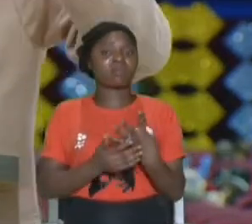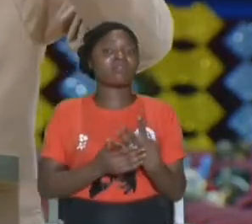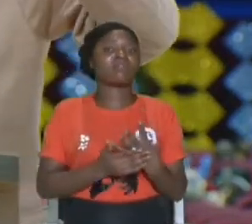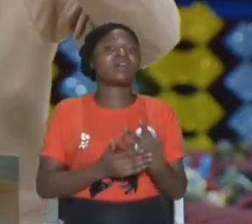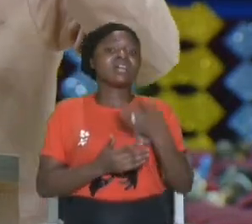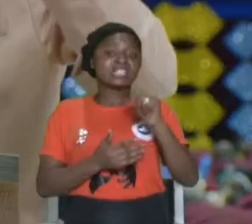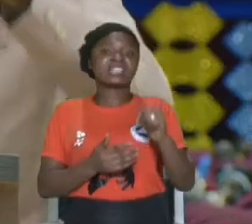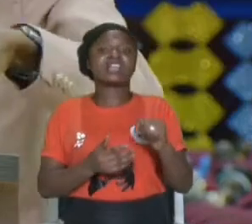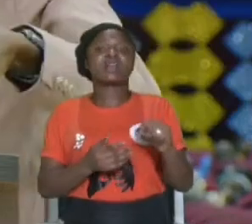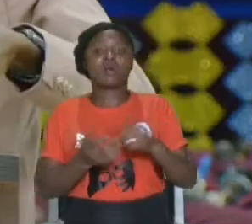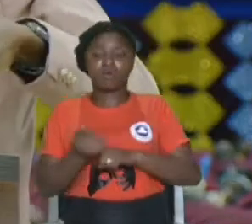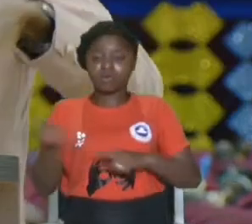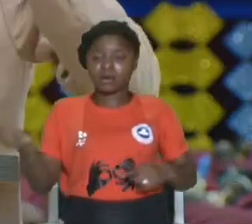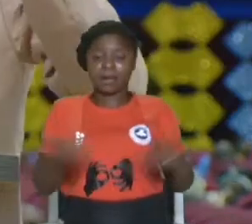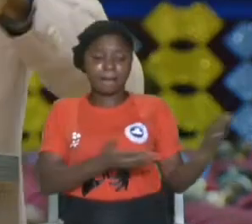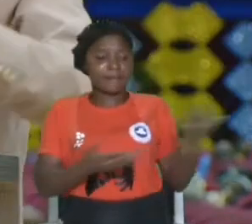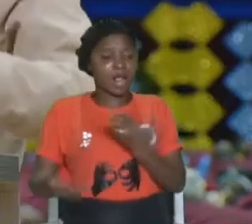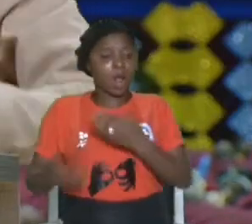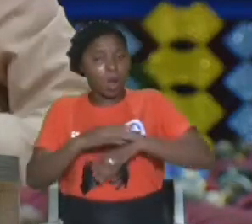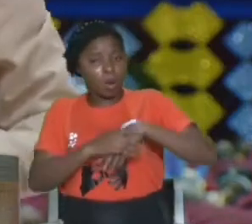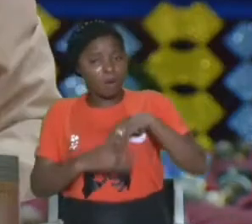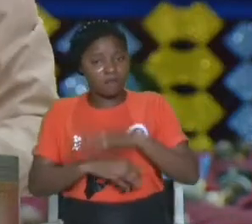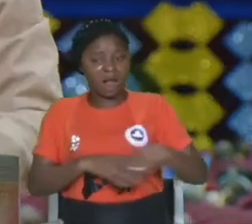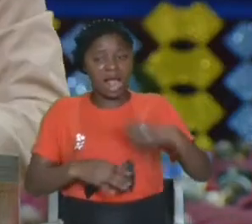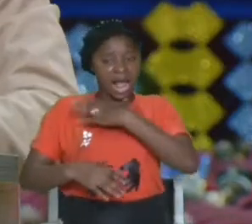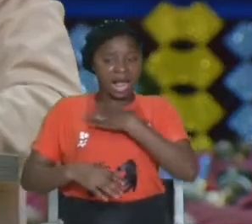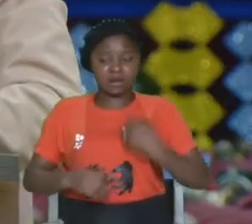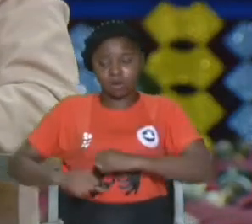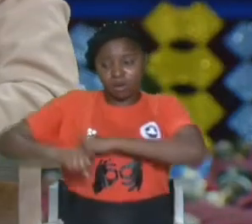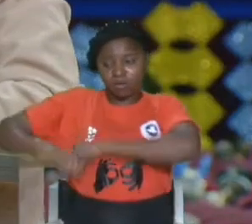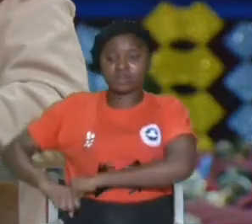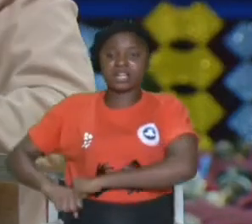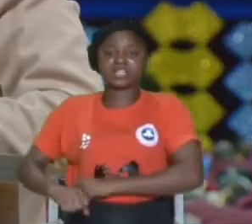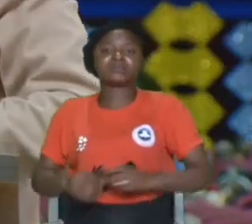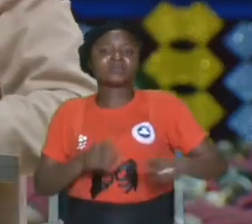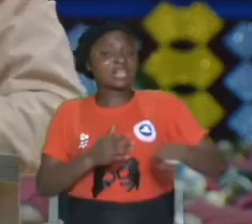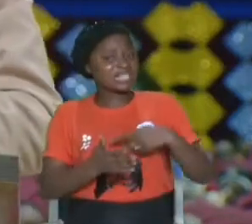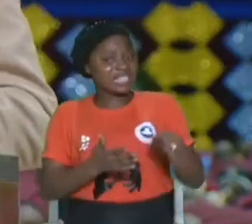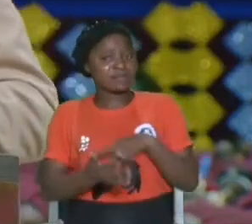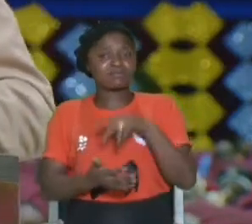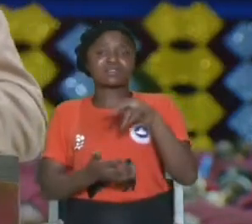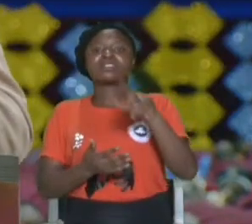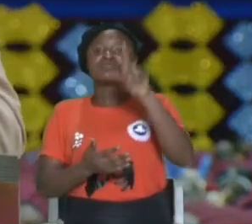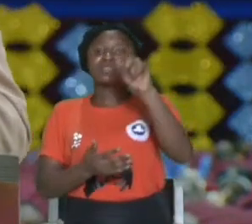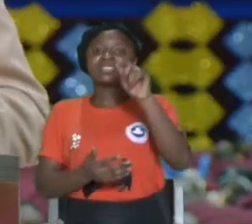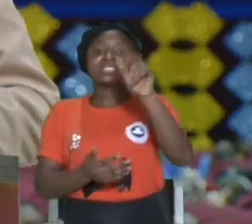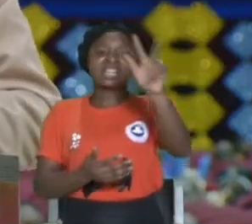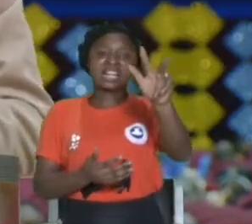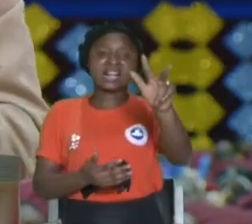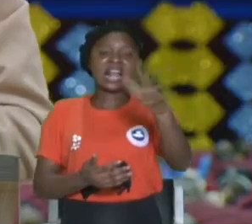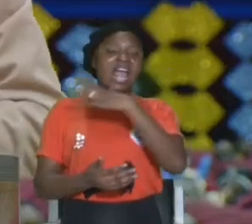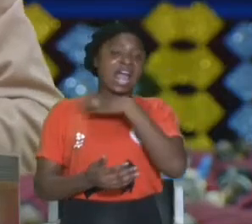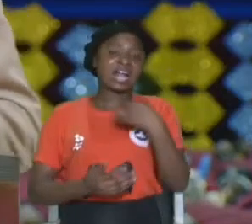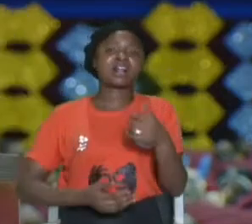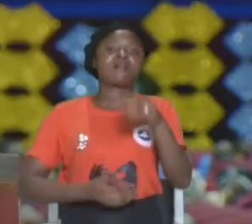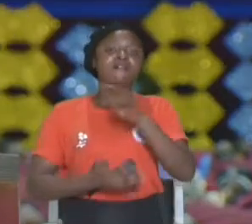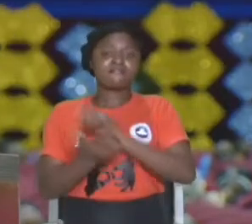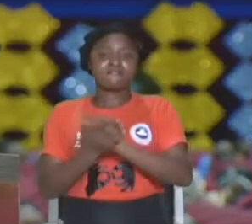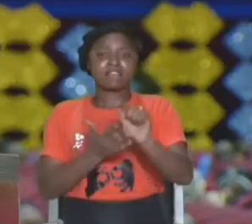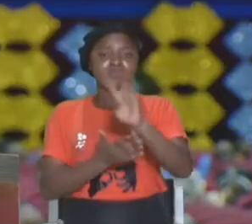rod brings comfort and protection. Psalms chapter 23 and verse